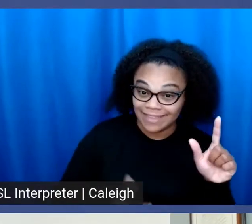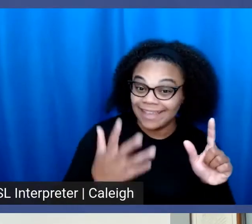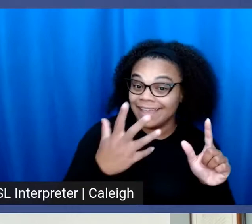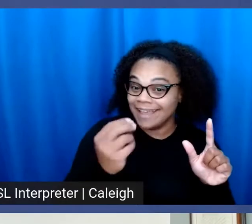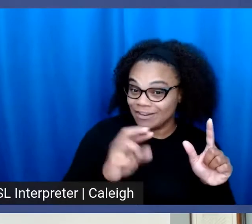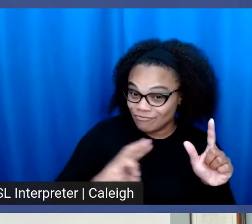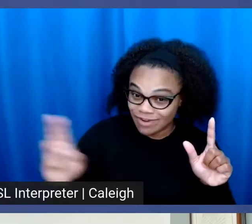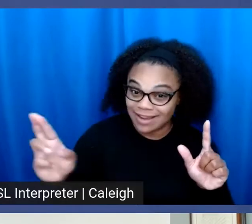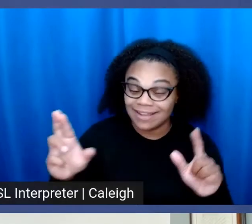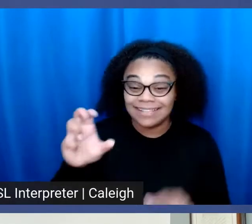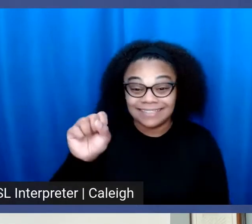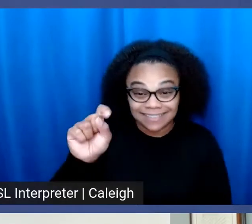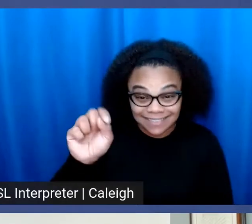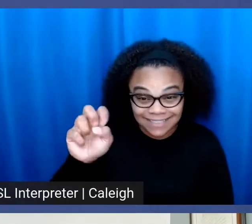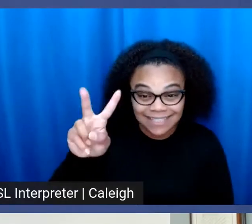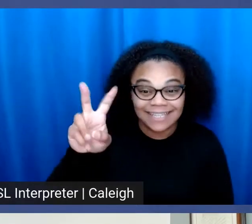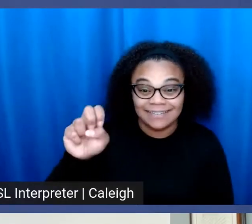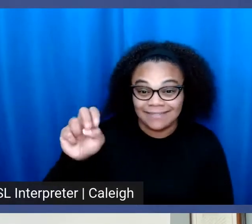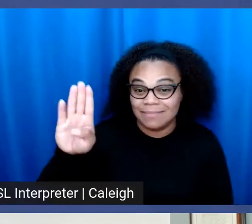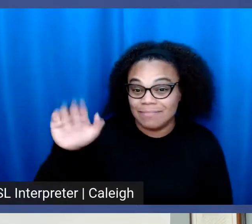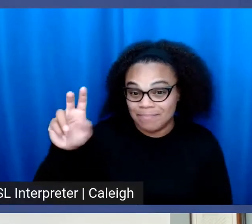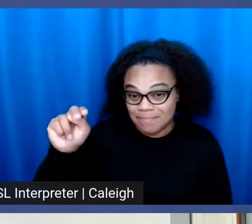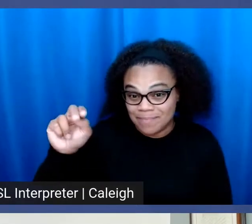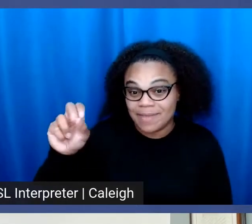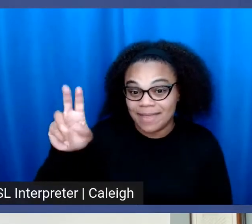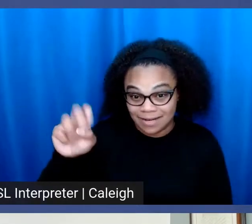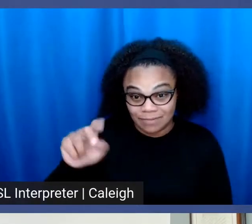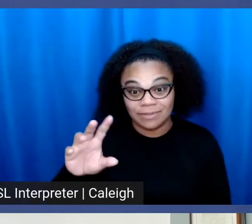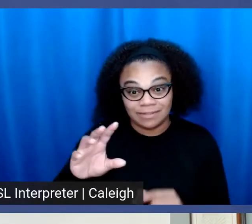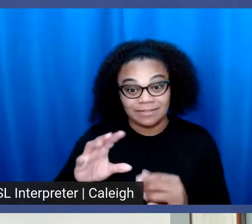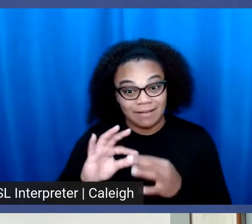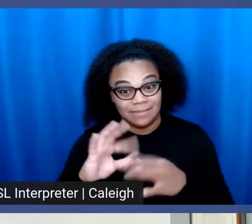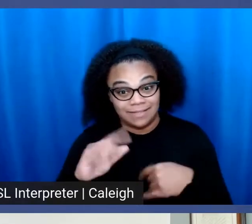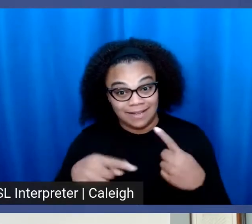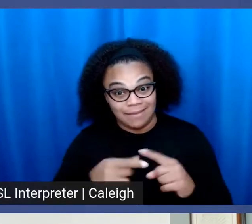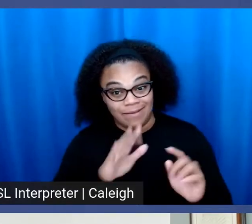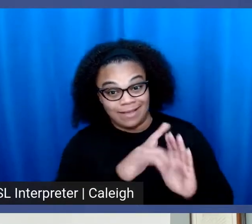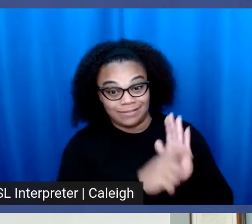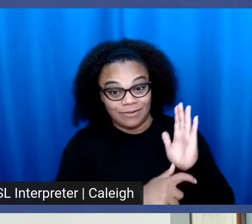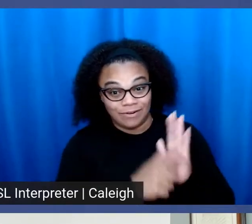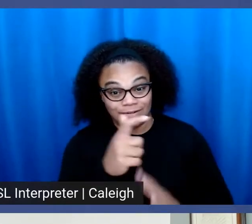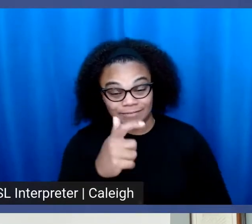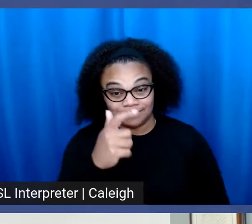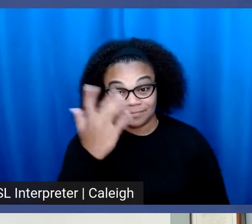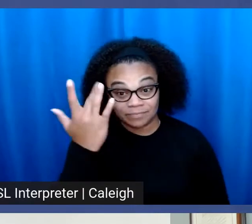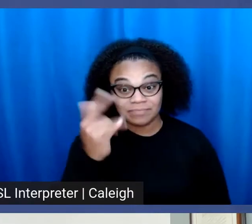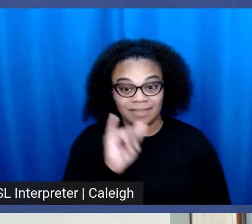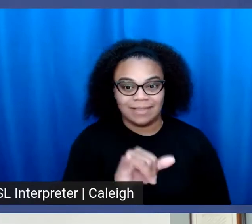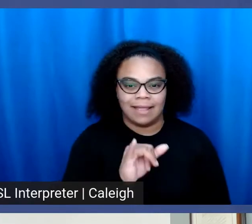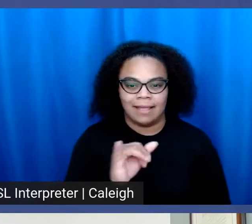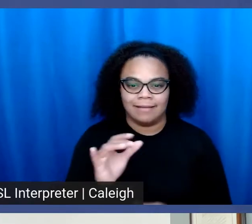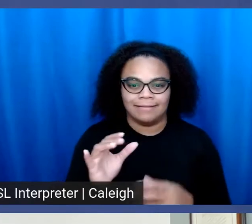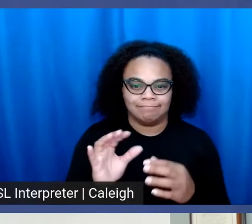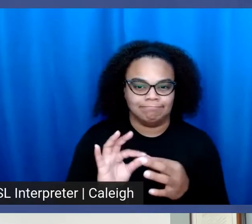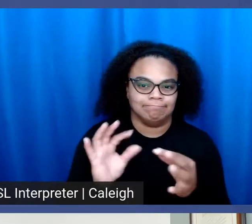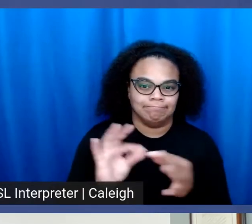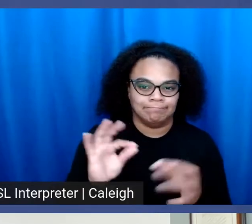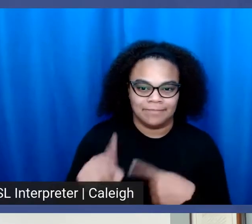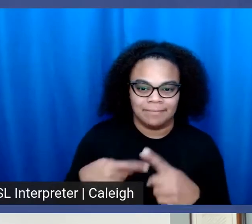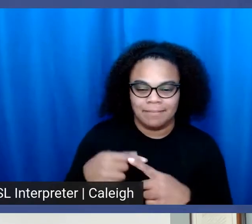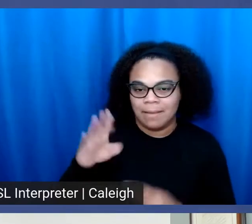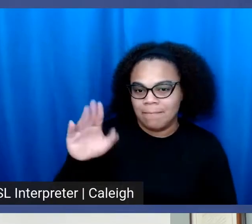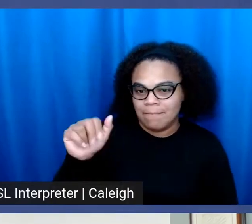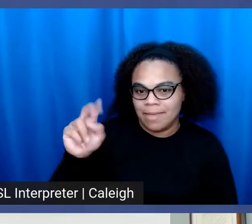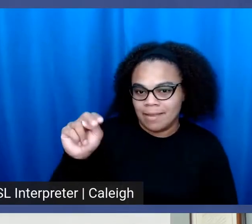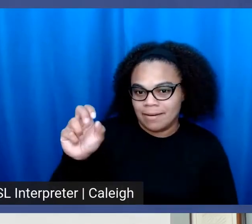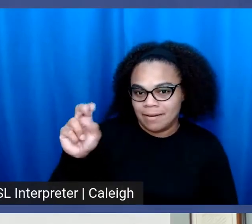Steve Bannon was talking about Mike Hixenbaugh's article yesterday because it referenced Bannon. And Hixenbaugh quotes